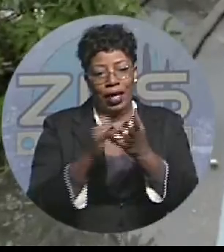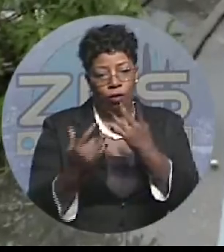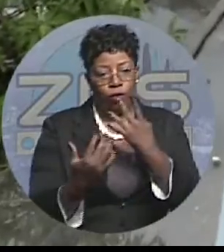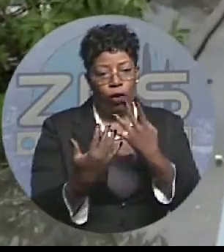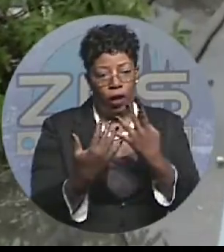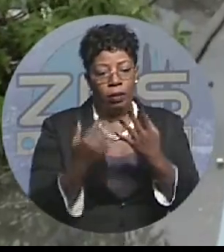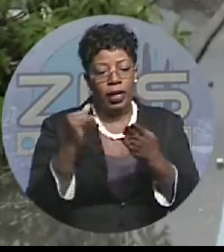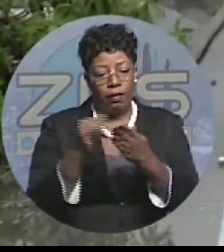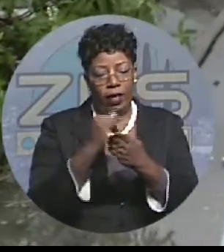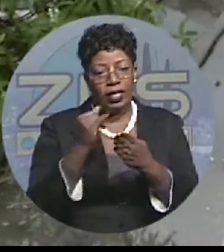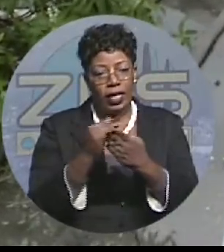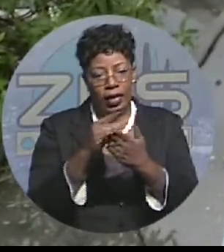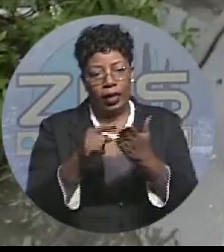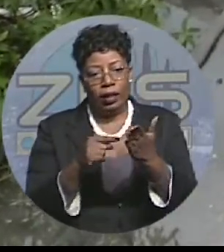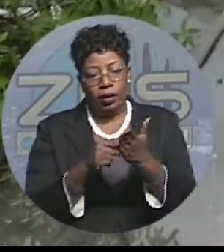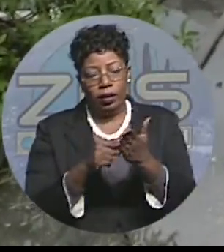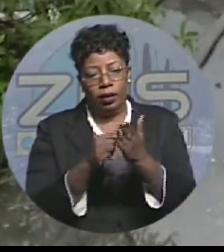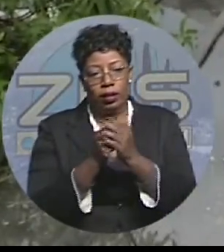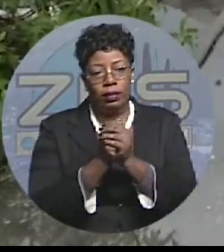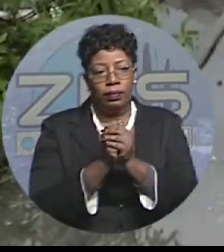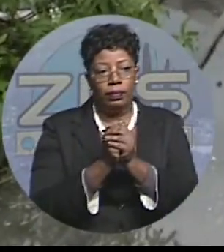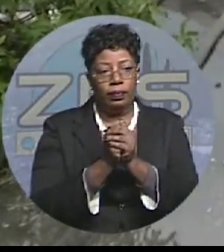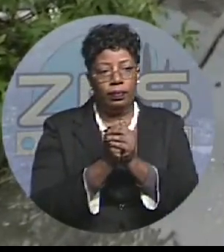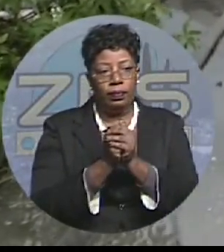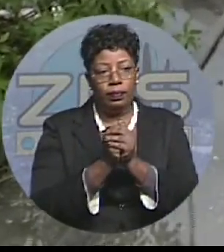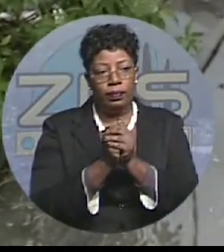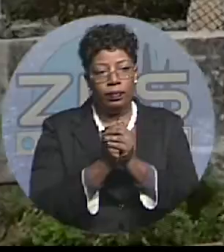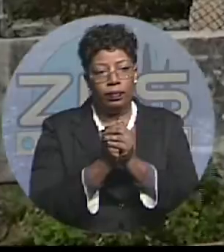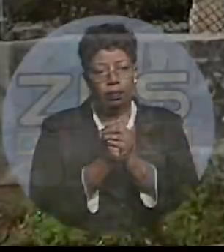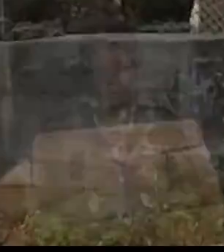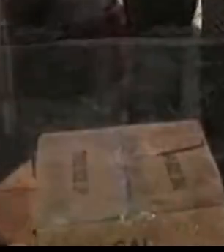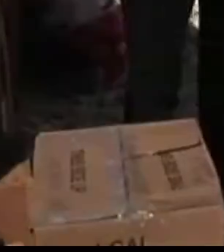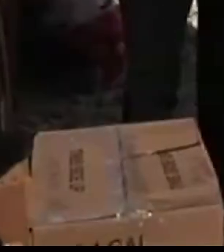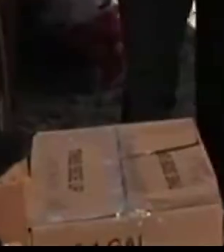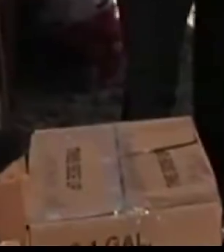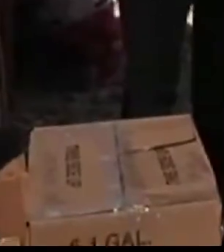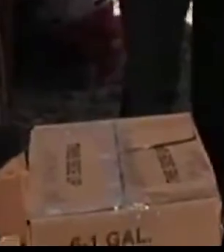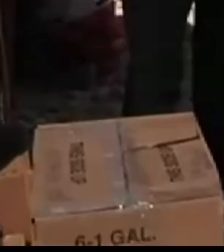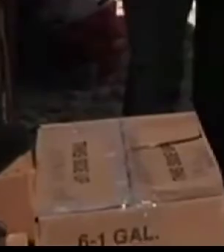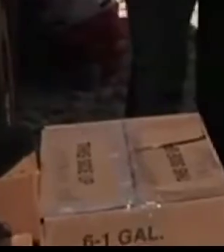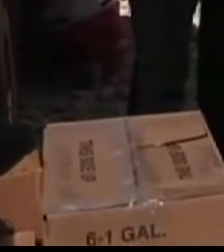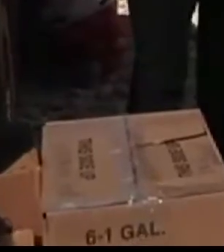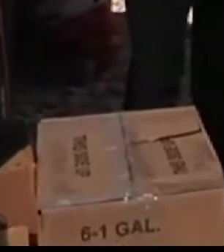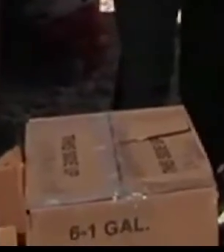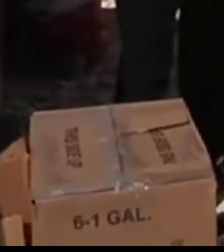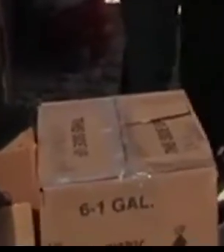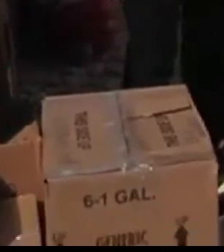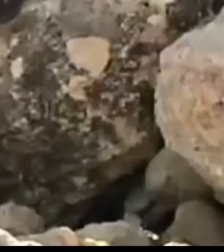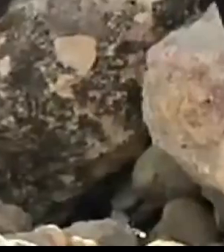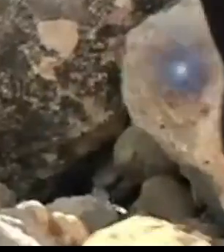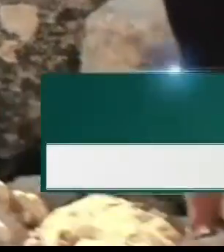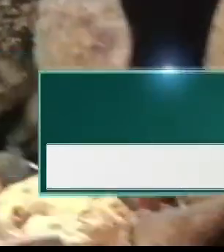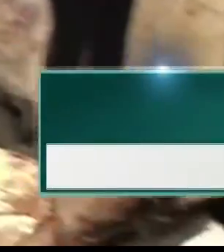ongoing. Jimenita Swain, ZNS Network News. And still to come, Mayaguana